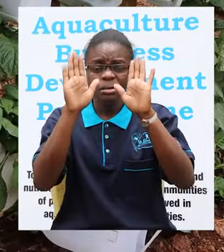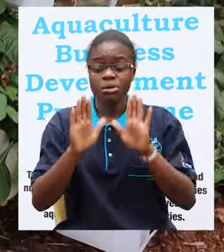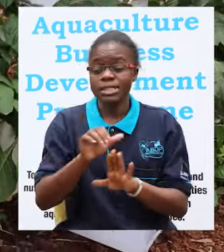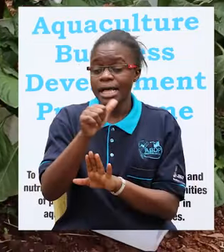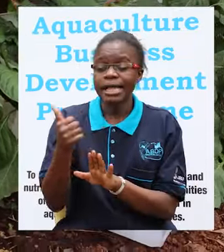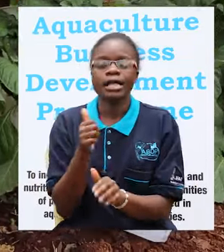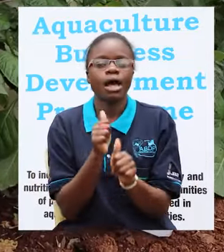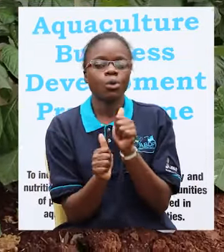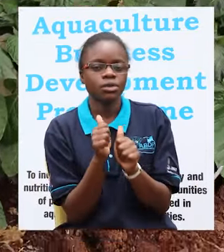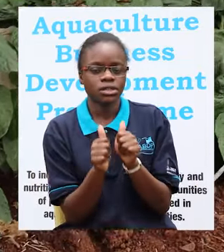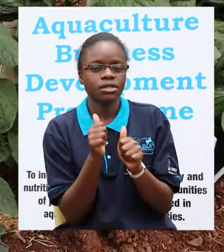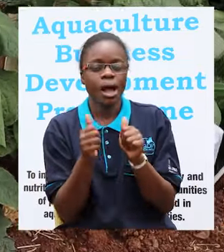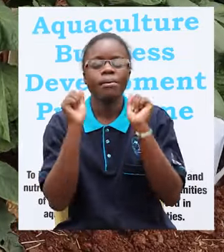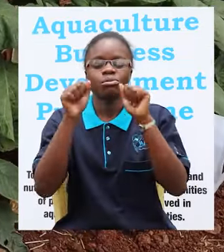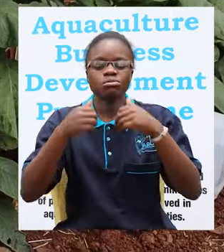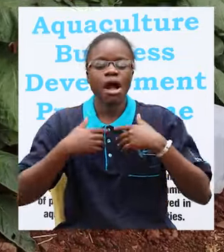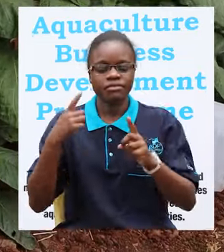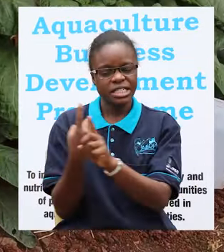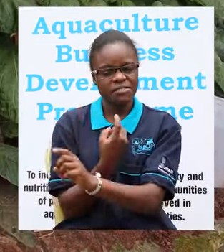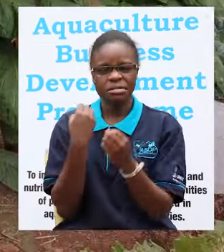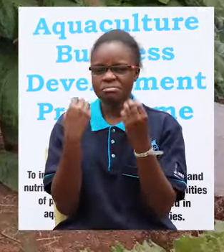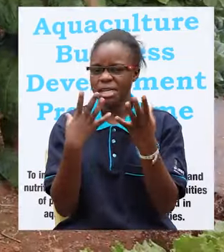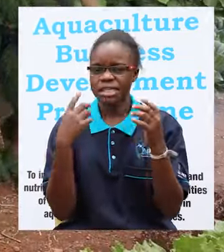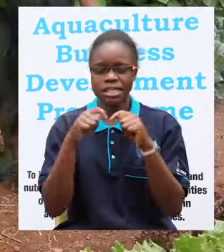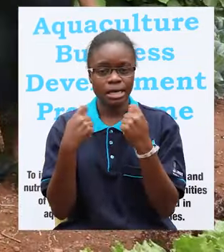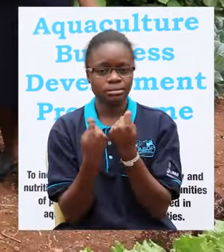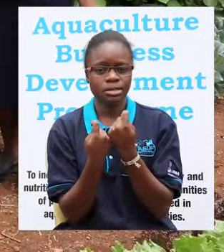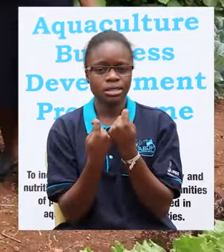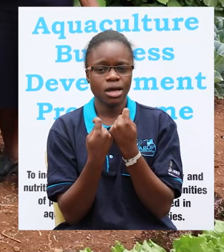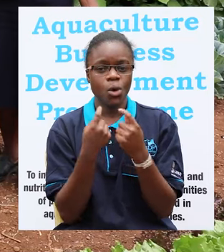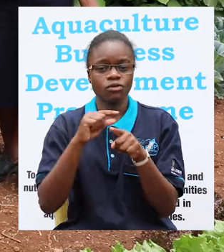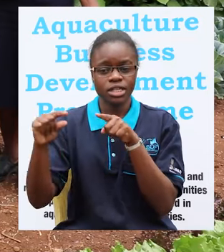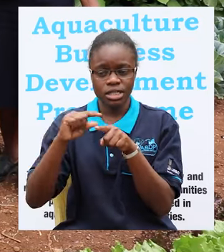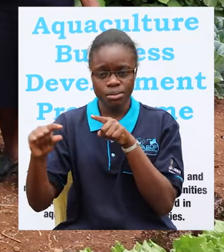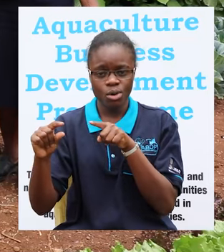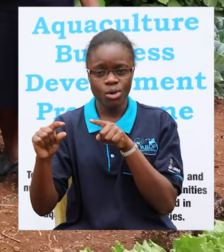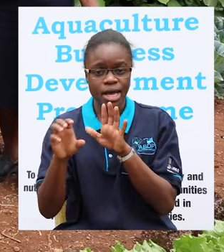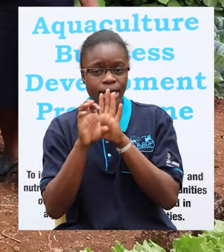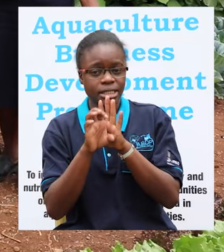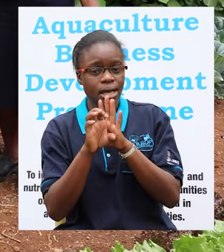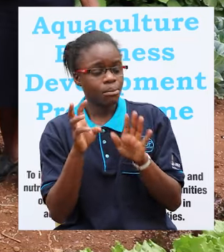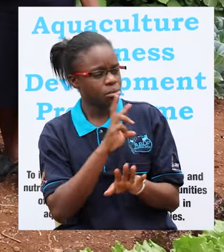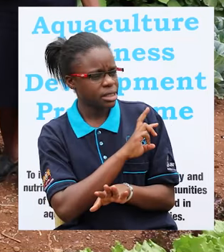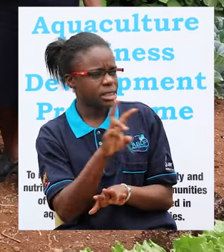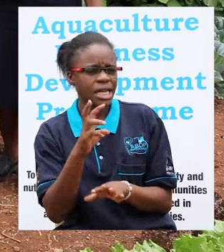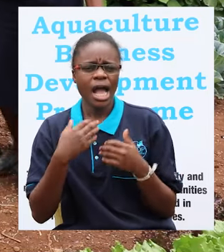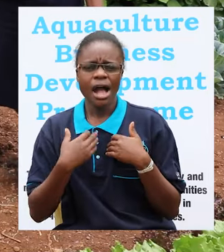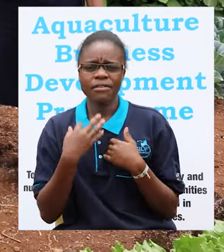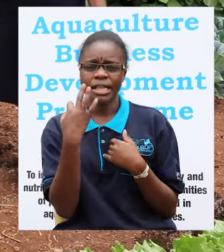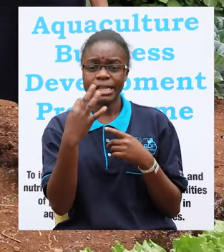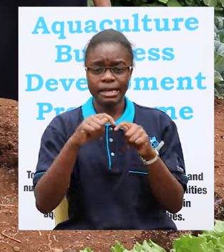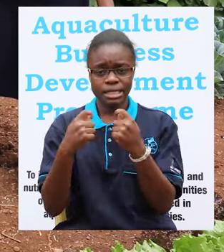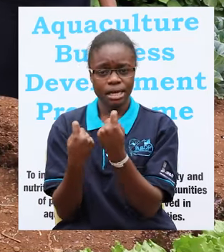It is important because you can grow a variety of vegetables. The plant population is high because, like this particular one, we